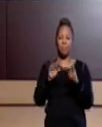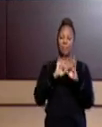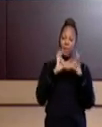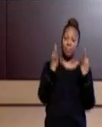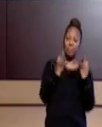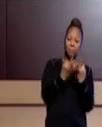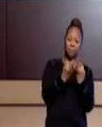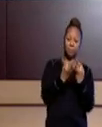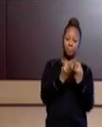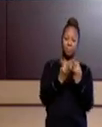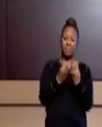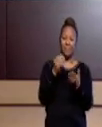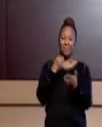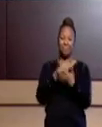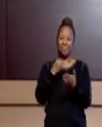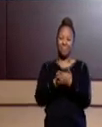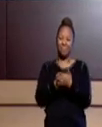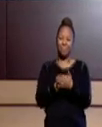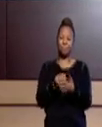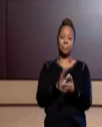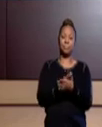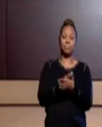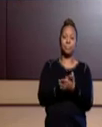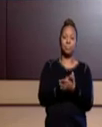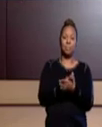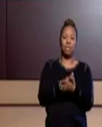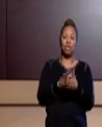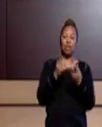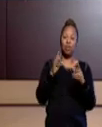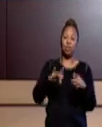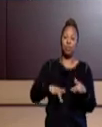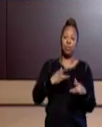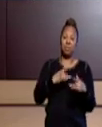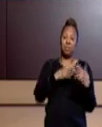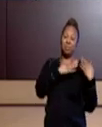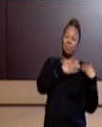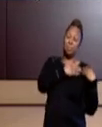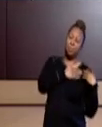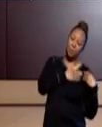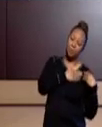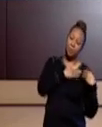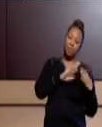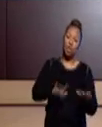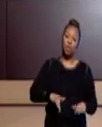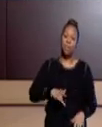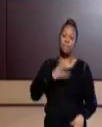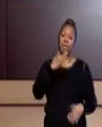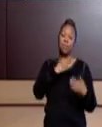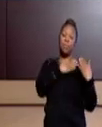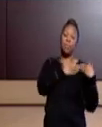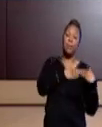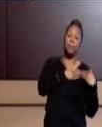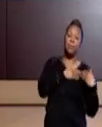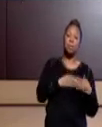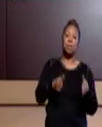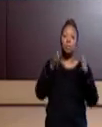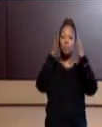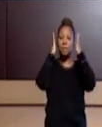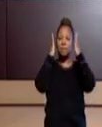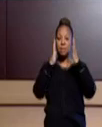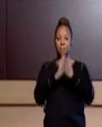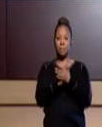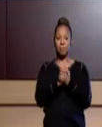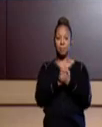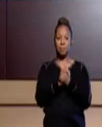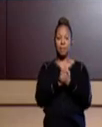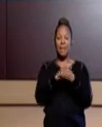family. You feel the financial strain. You feel the weight of it. You literally feel the weight of it. Please listen to me.